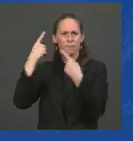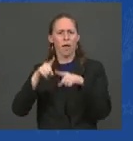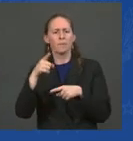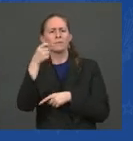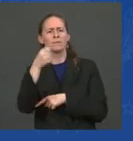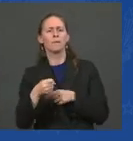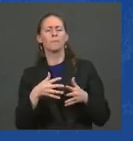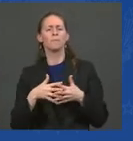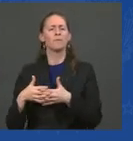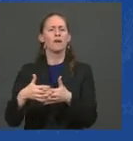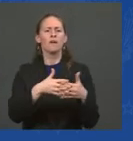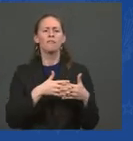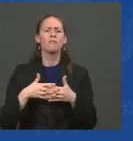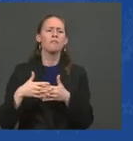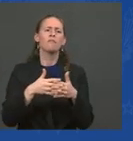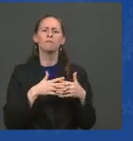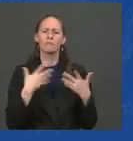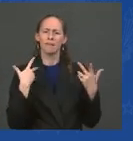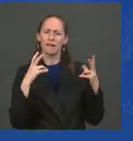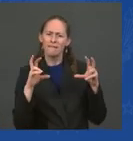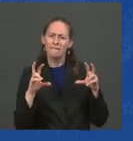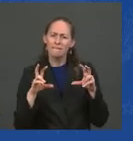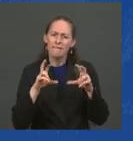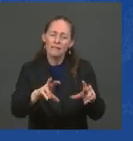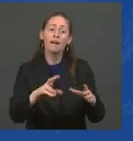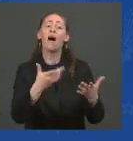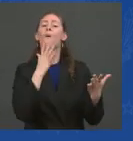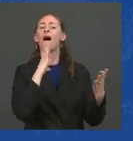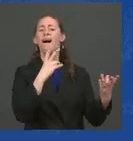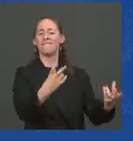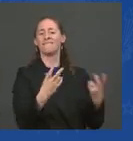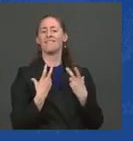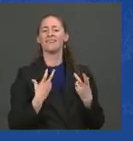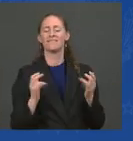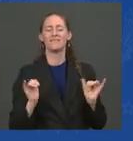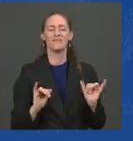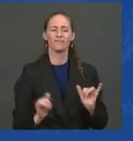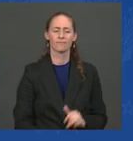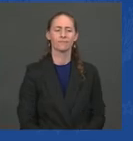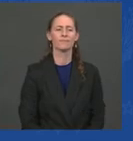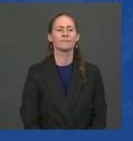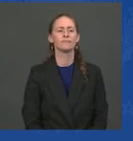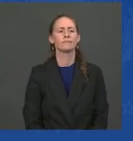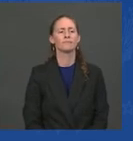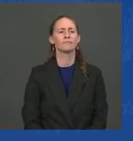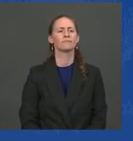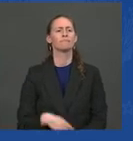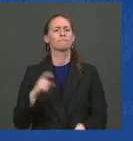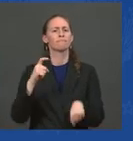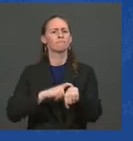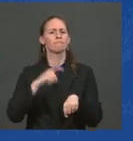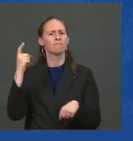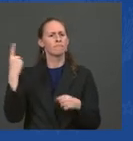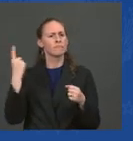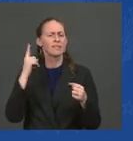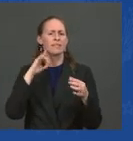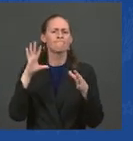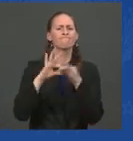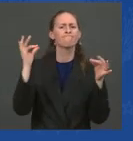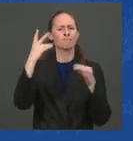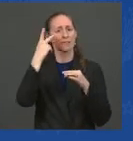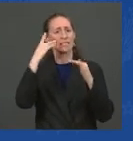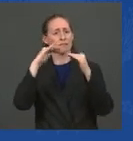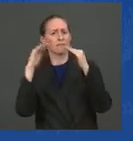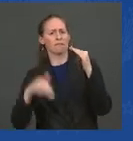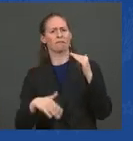in our hemisphere. He spoke out when he saw the legacy of justice that his father had fought for in